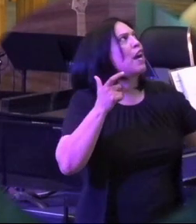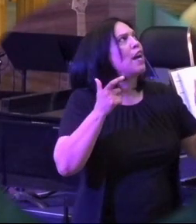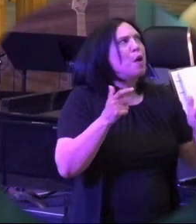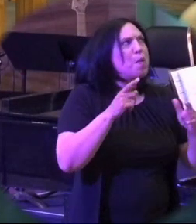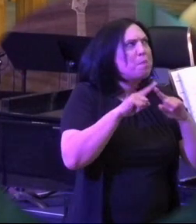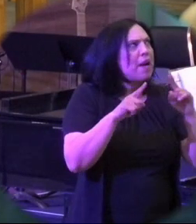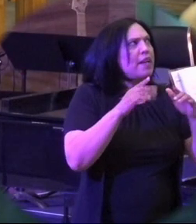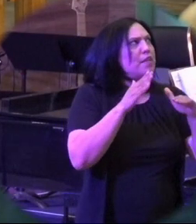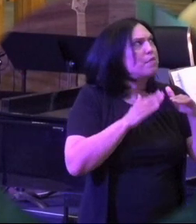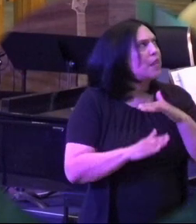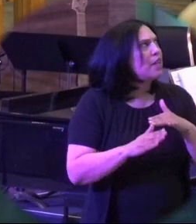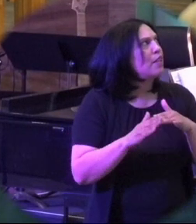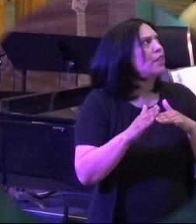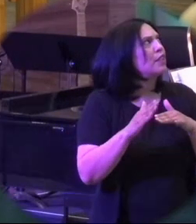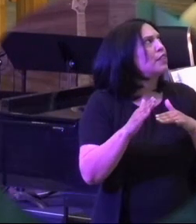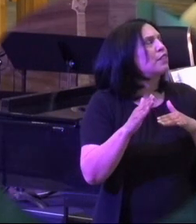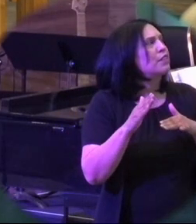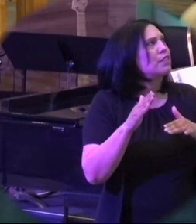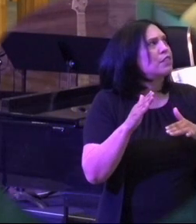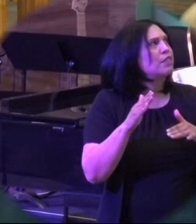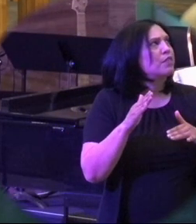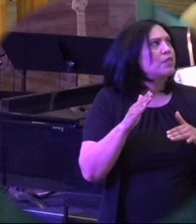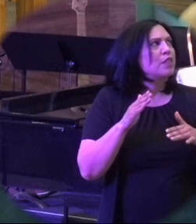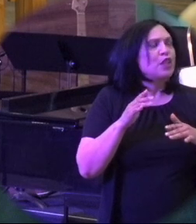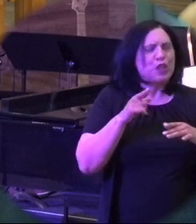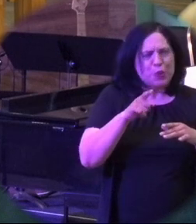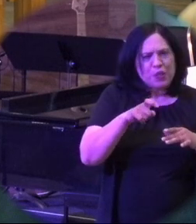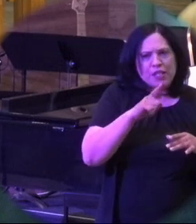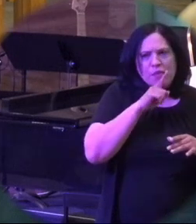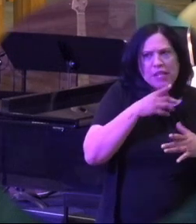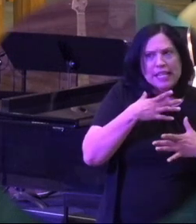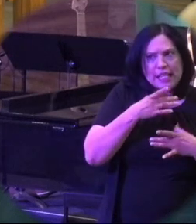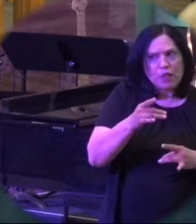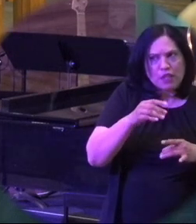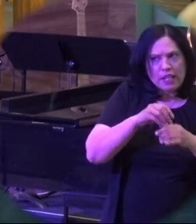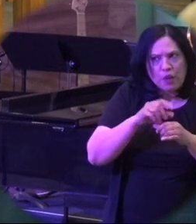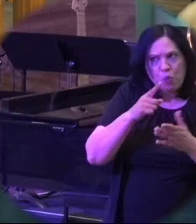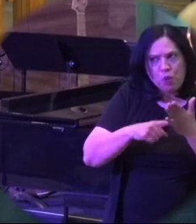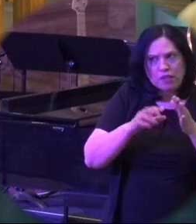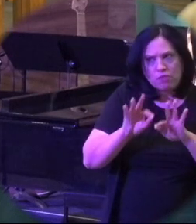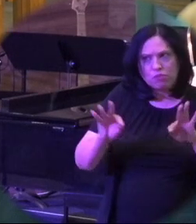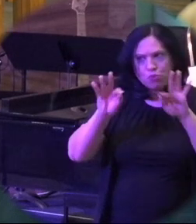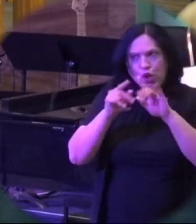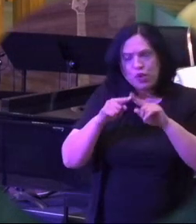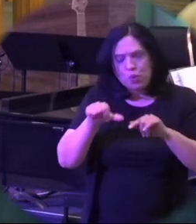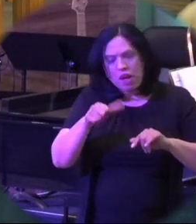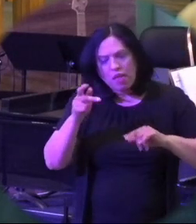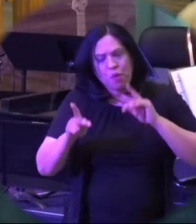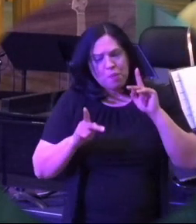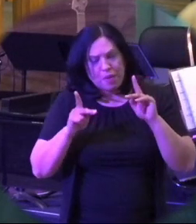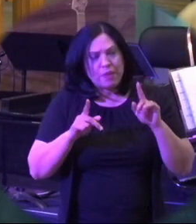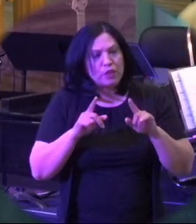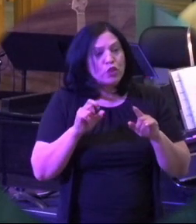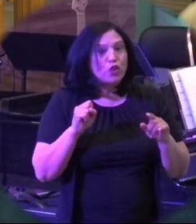your own interests, but also be interested in what is important to other people. And so